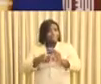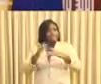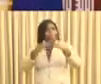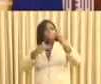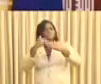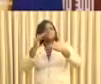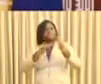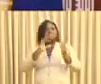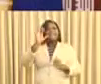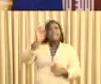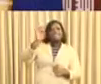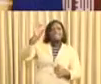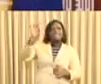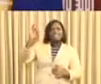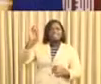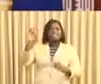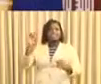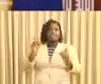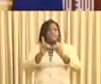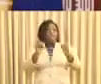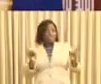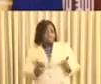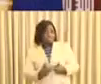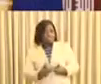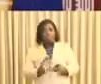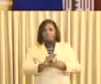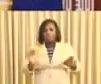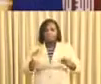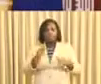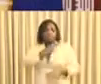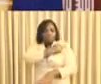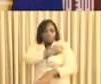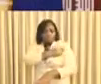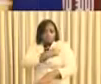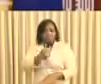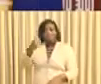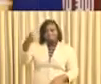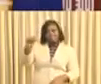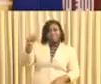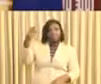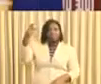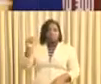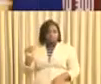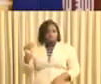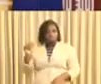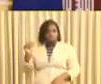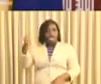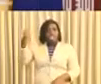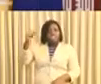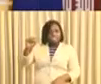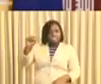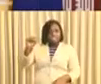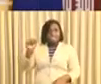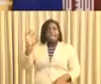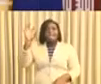without hospitals. It will mean 10 in Ashanti, 9 in Volta, 9 in Central, 8 in